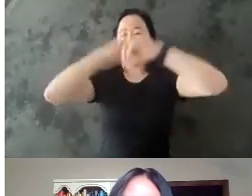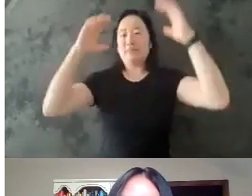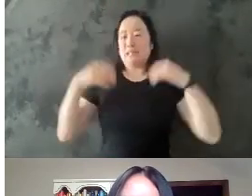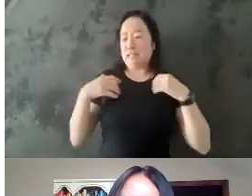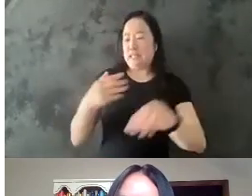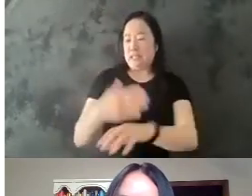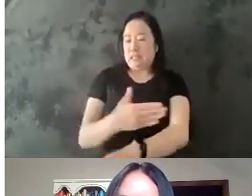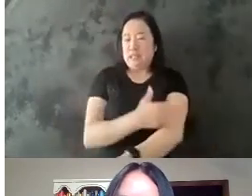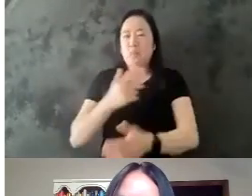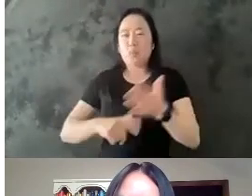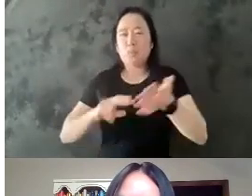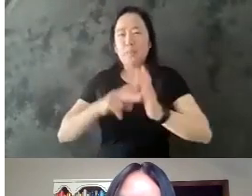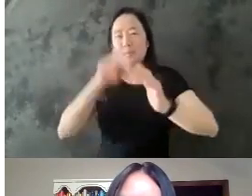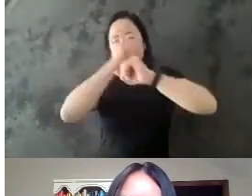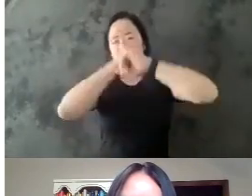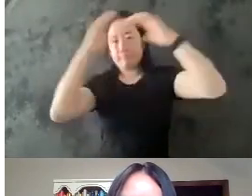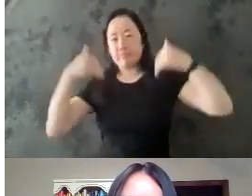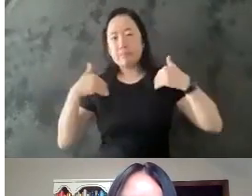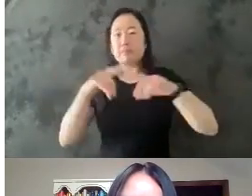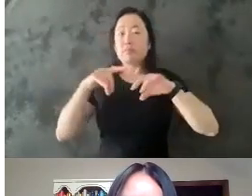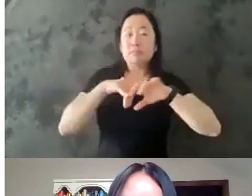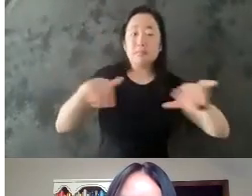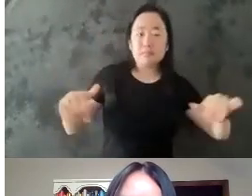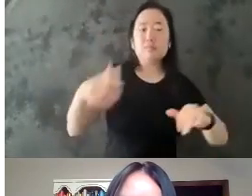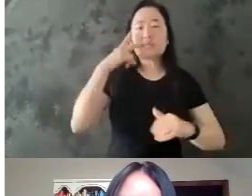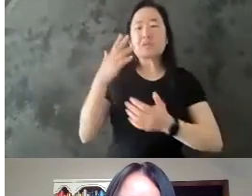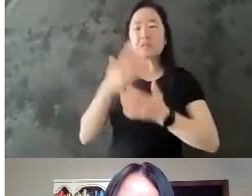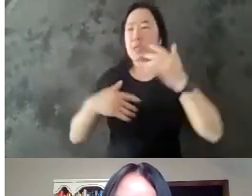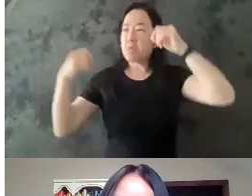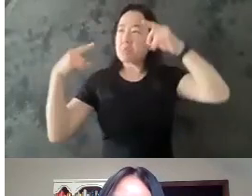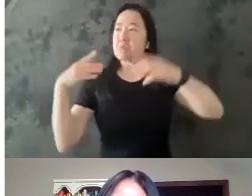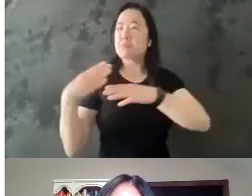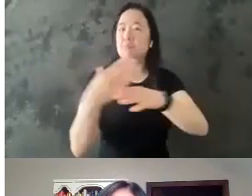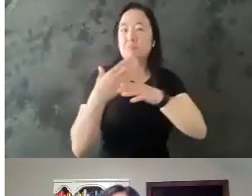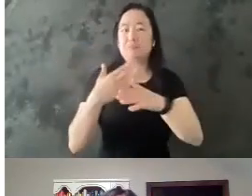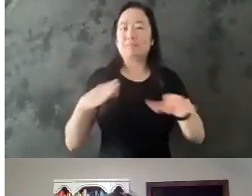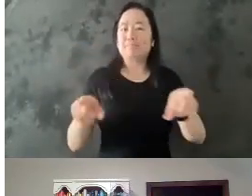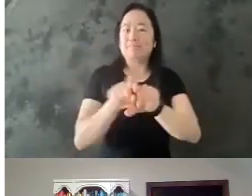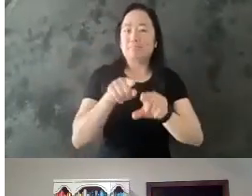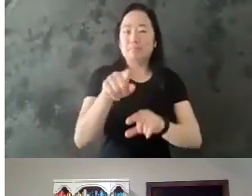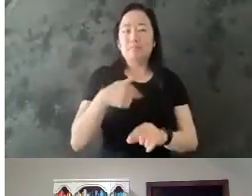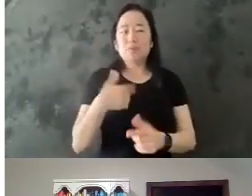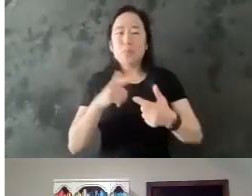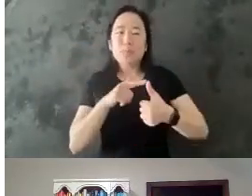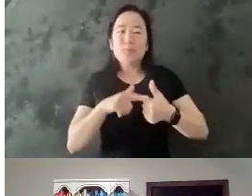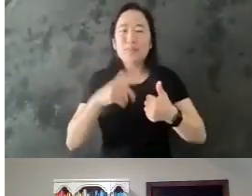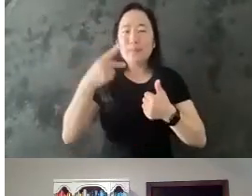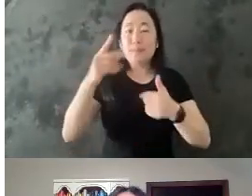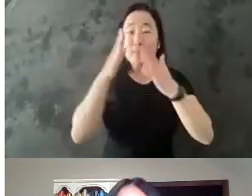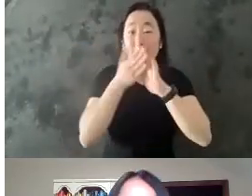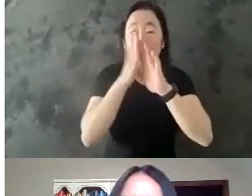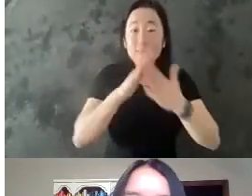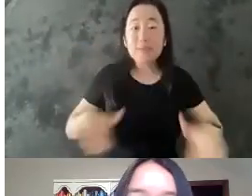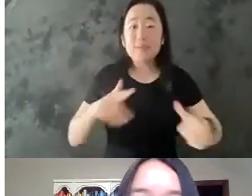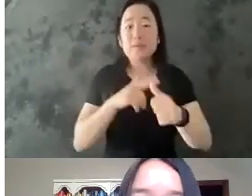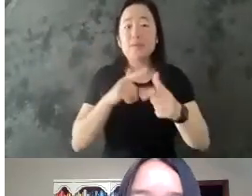also kind of have more of a collective definition, and that's really about that peace and recovery and safety. So thank